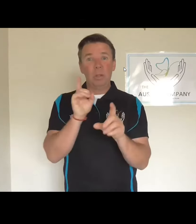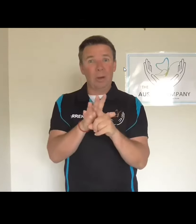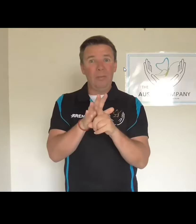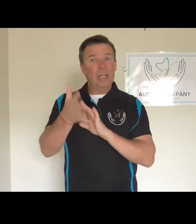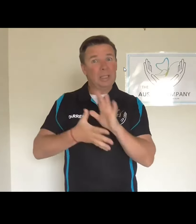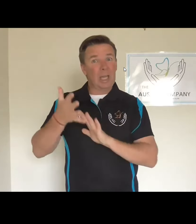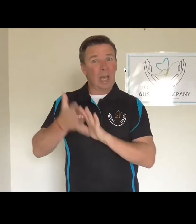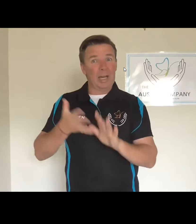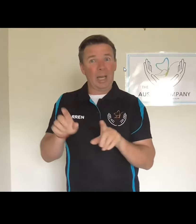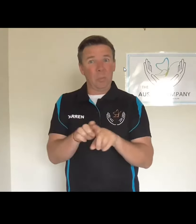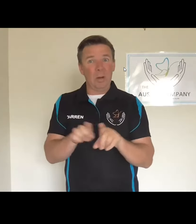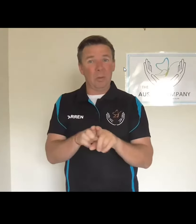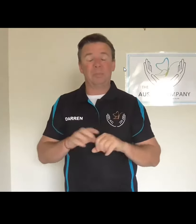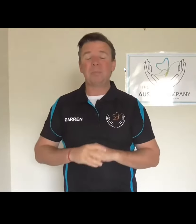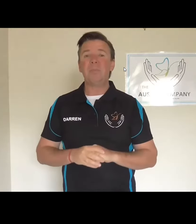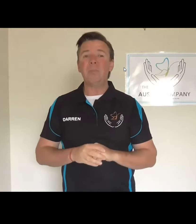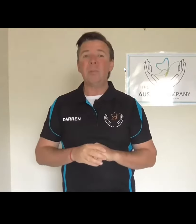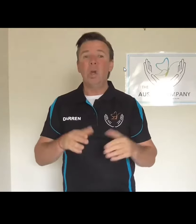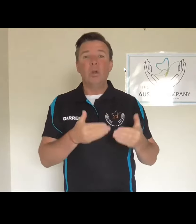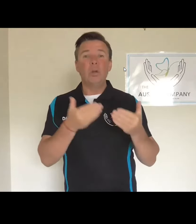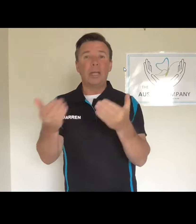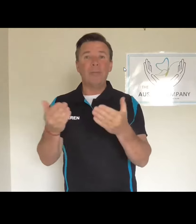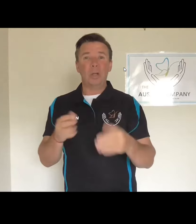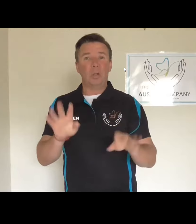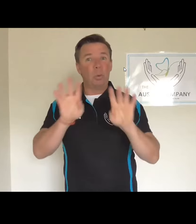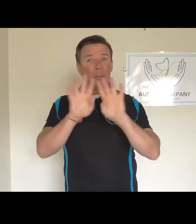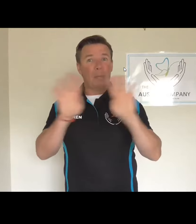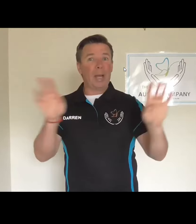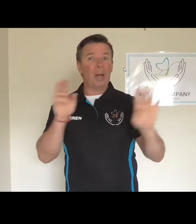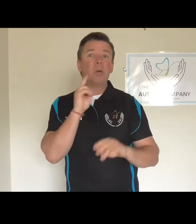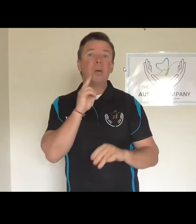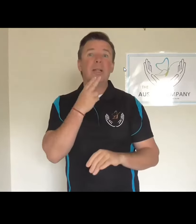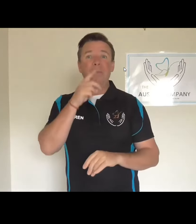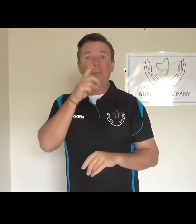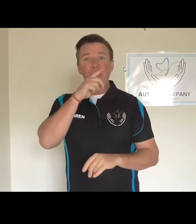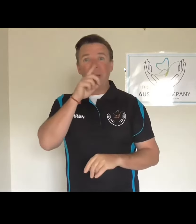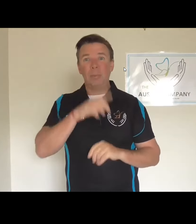well. You give it to a panel of deaf people. We